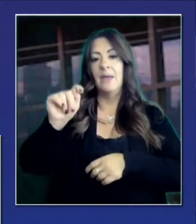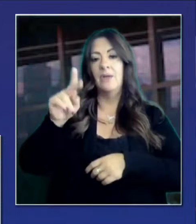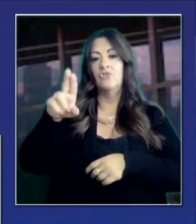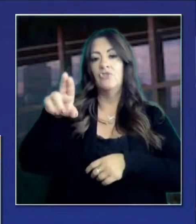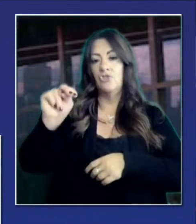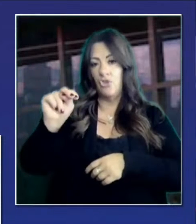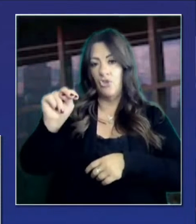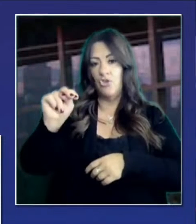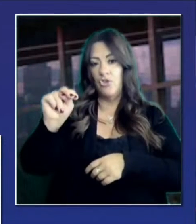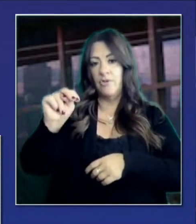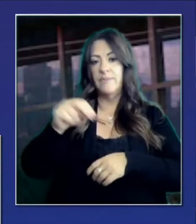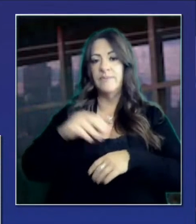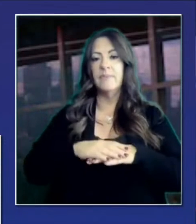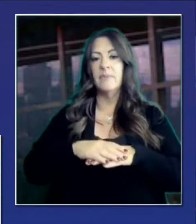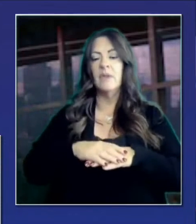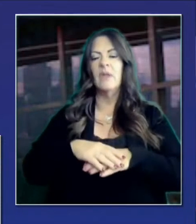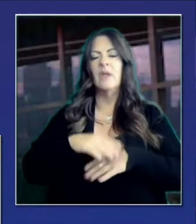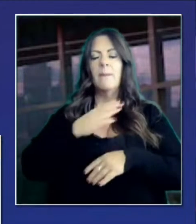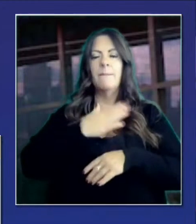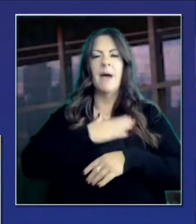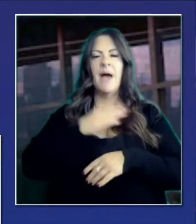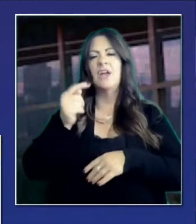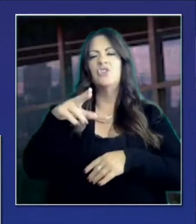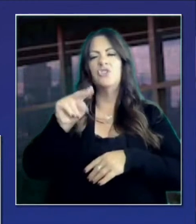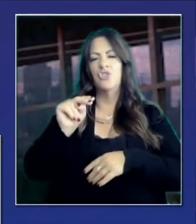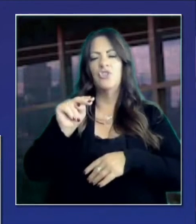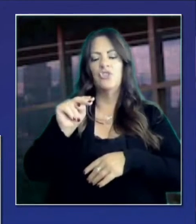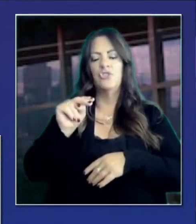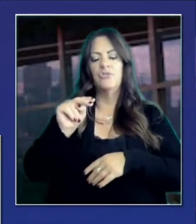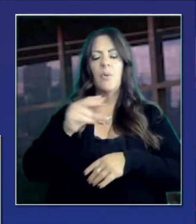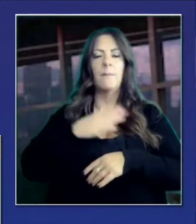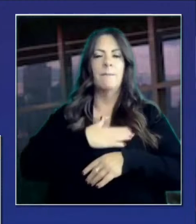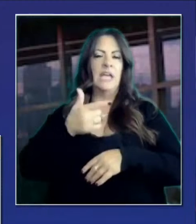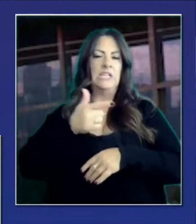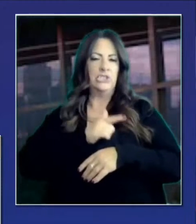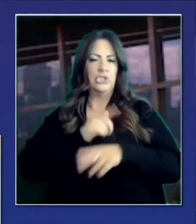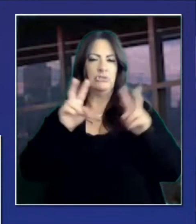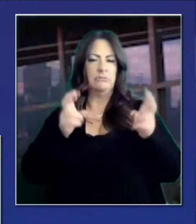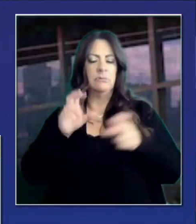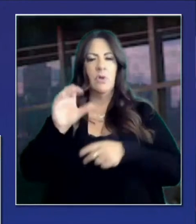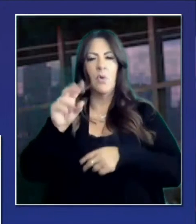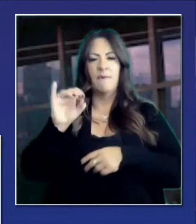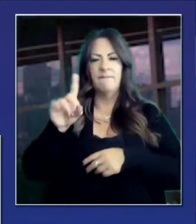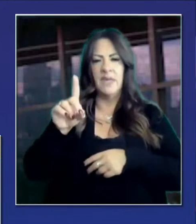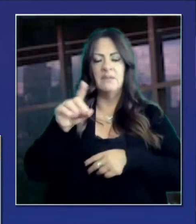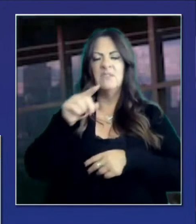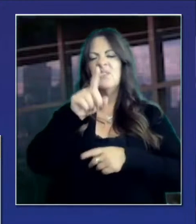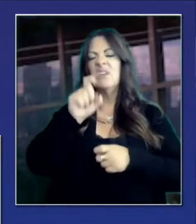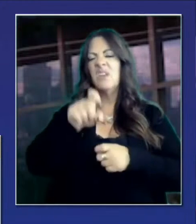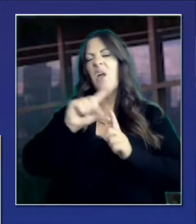you'll find My Turn COVID, maybe the first thing that prompts up. You can learn more about this on the